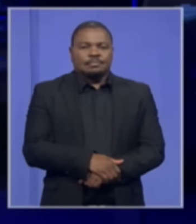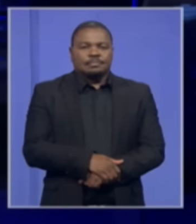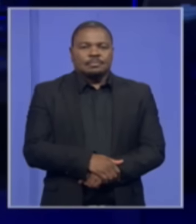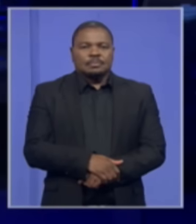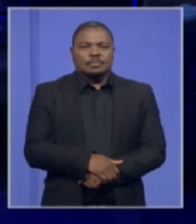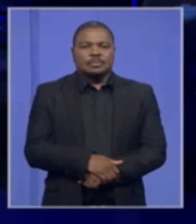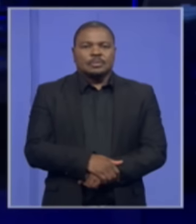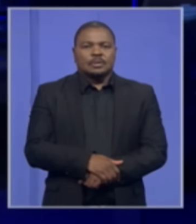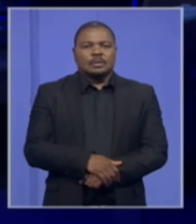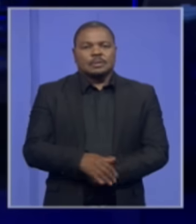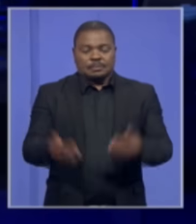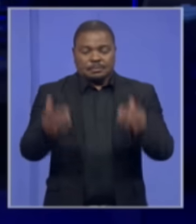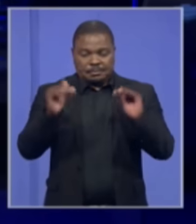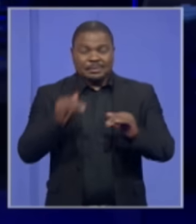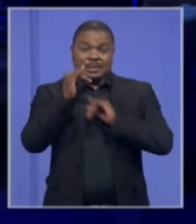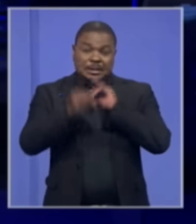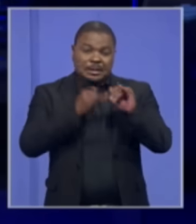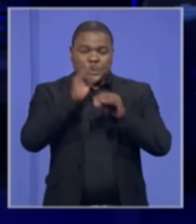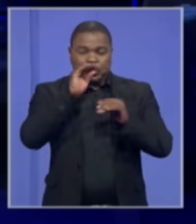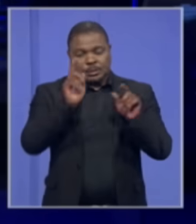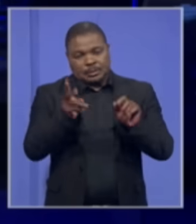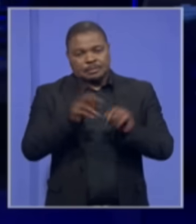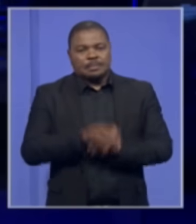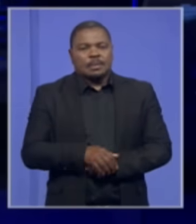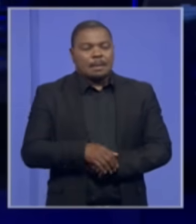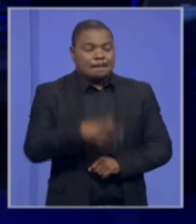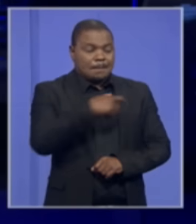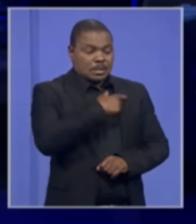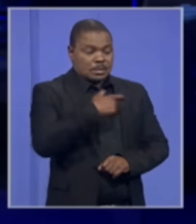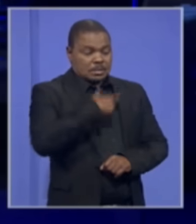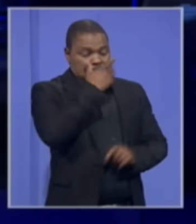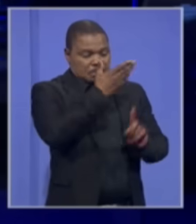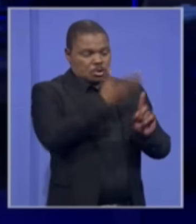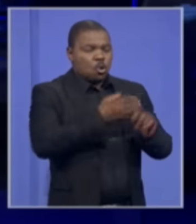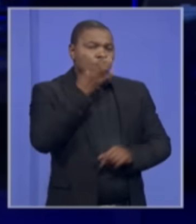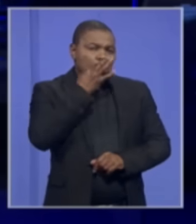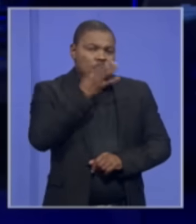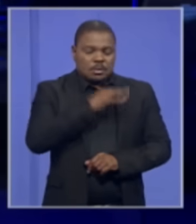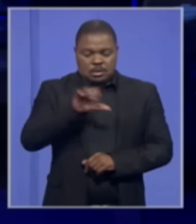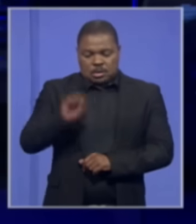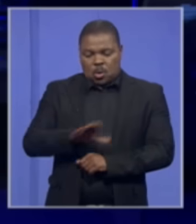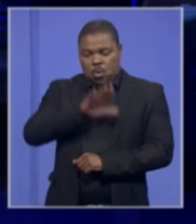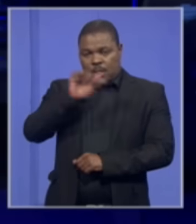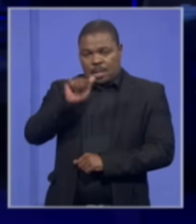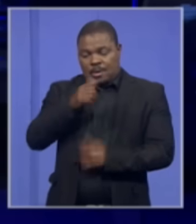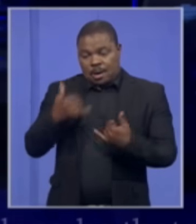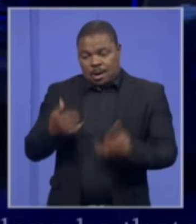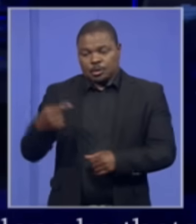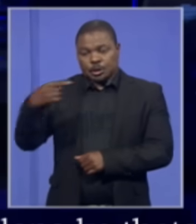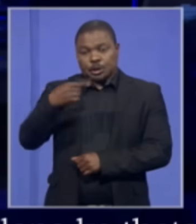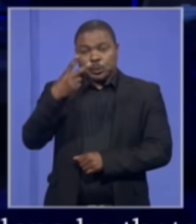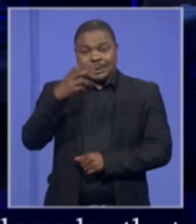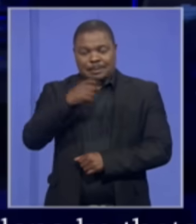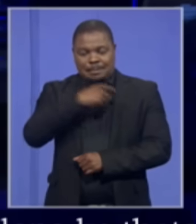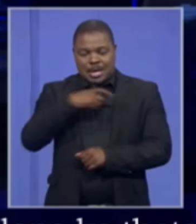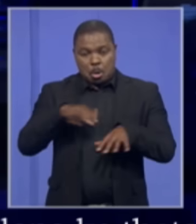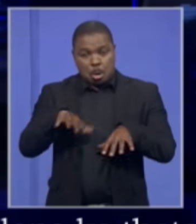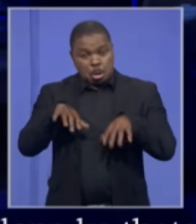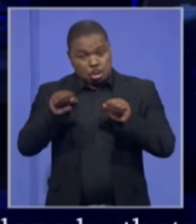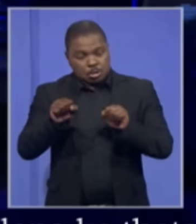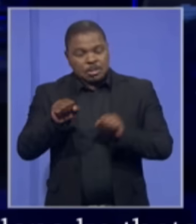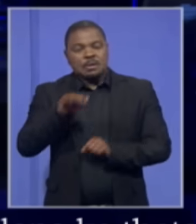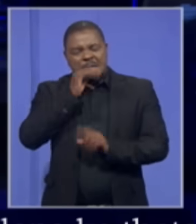Moireng tse tsena ho tsena tsa matjhaba re fumana hore mopresidente Cyril Ramaphosa o re mopresidente ba Afrika Borwa ba G20 bo tla tswela pele ho